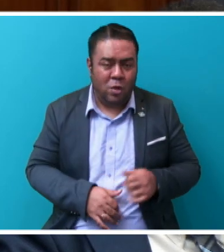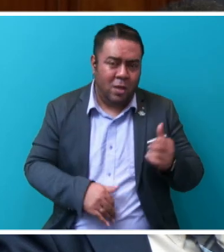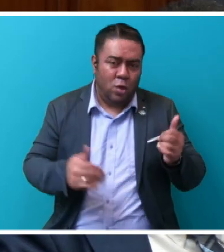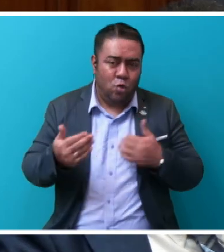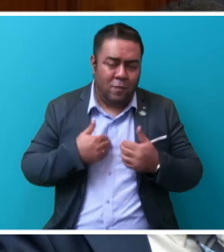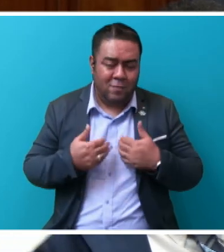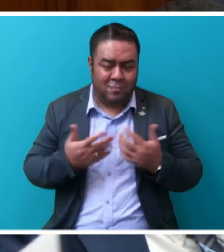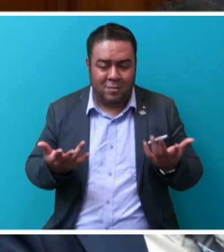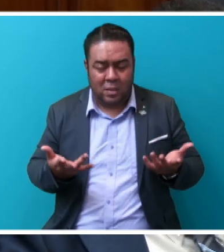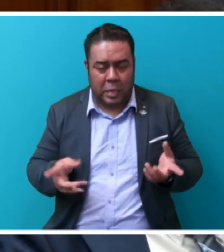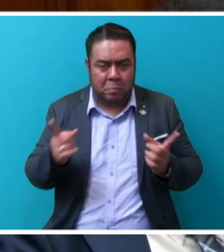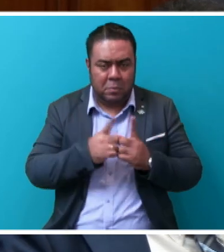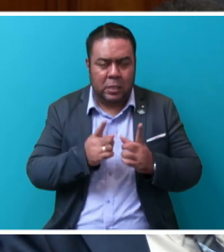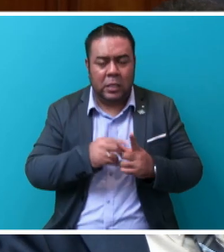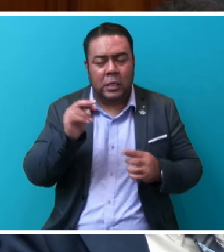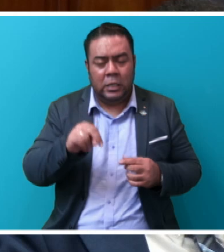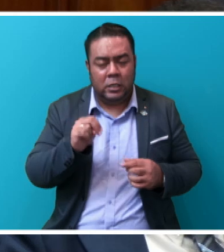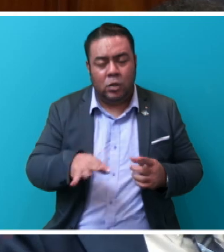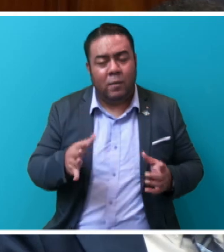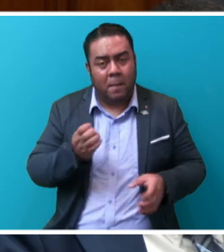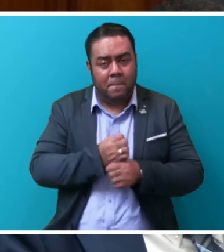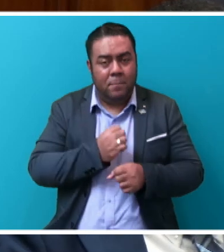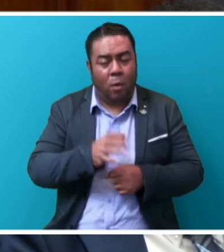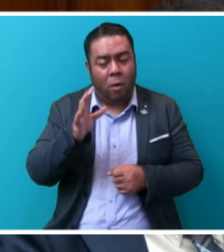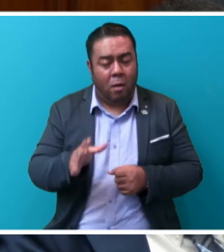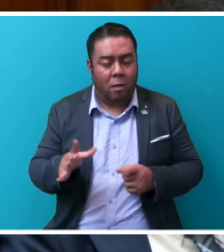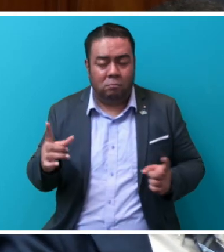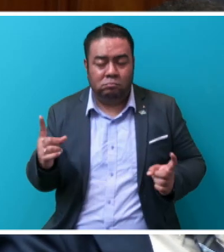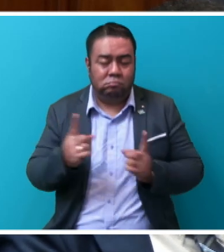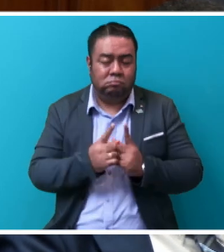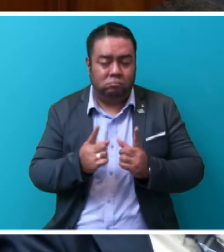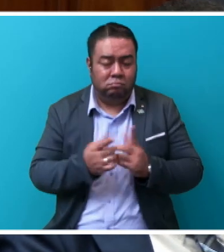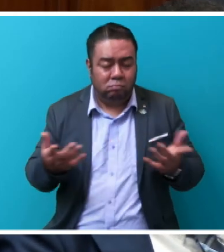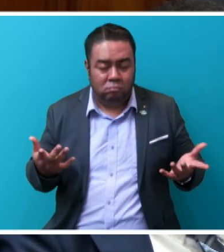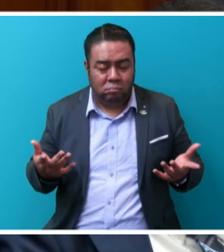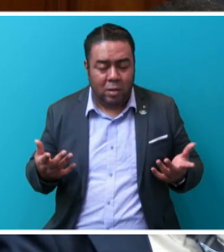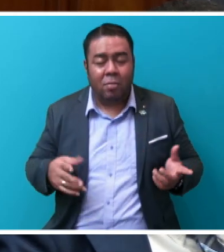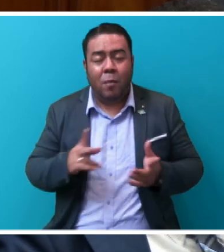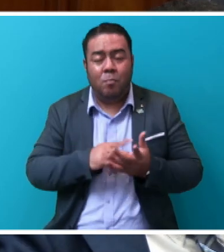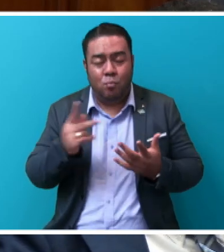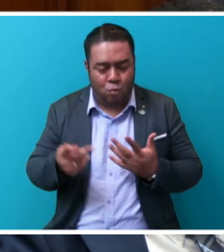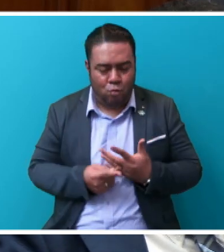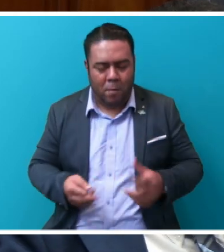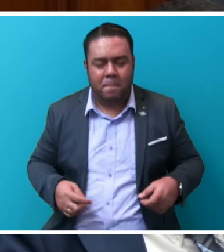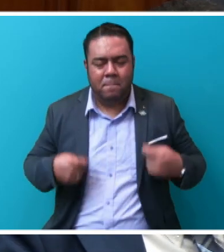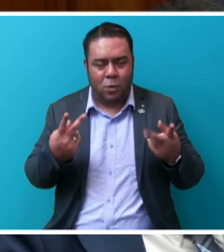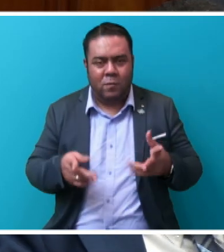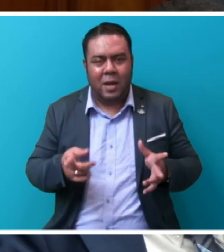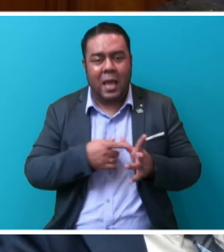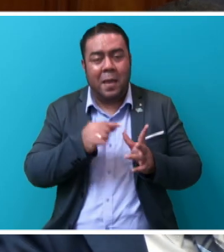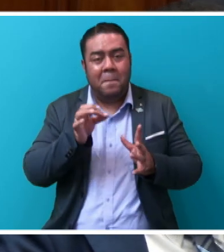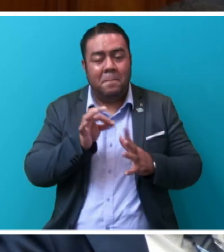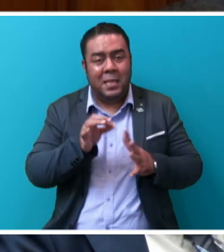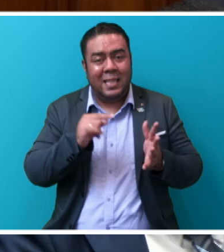meet the needs of our employers across the country. The programs provided by APTEC